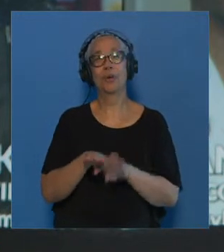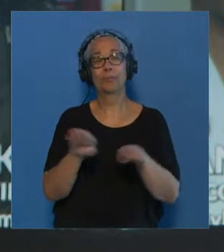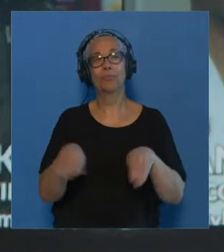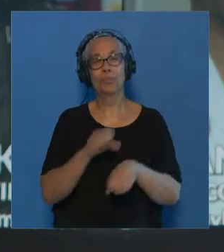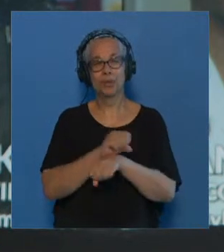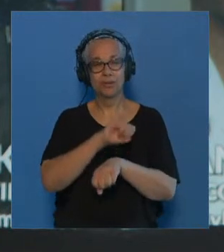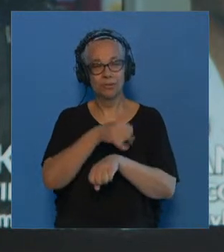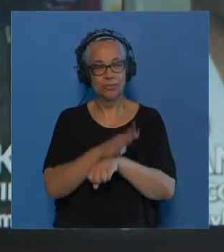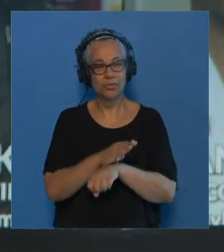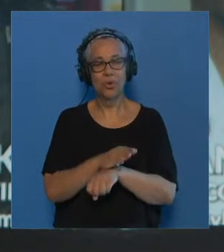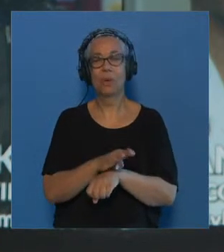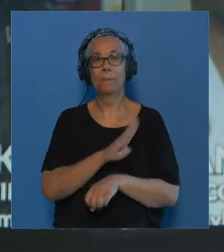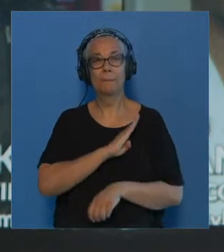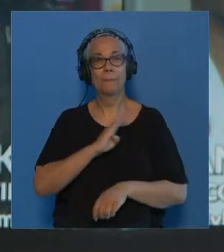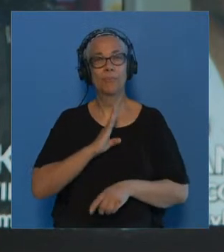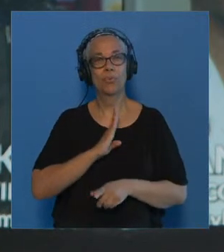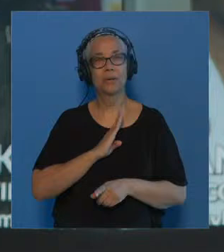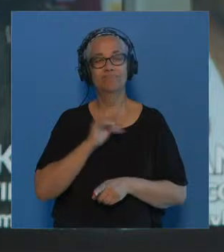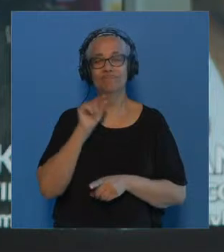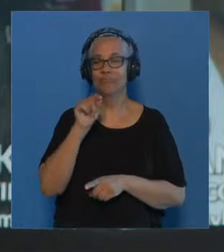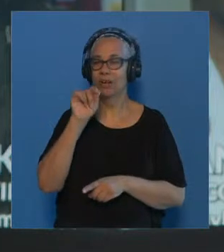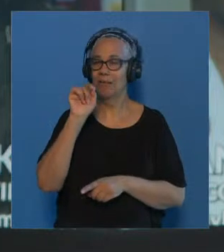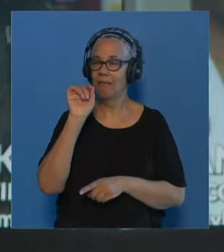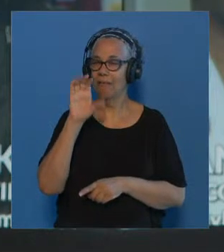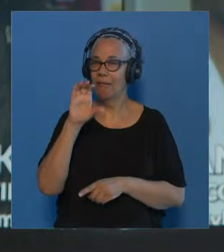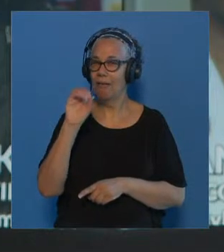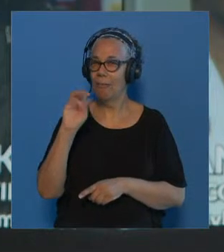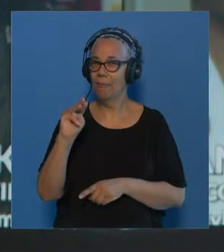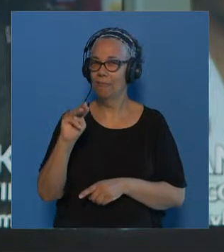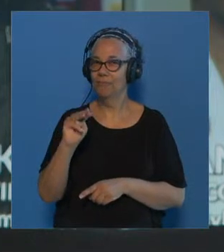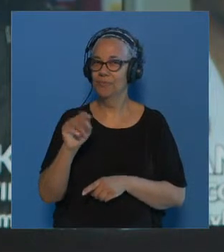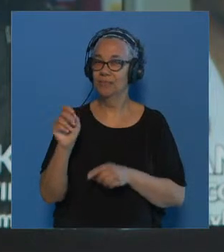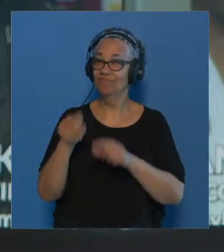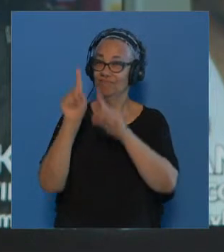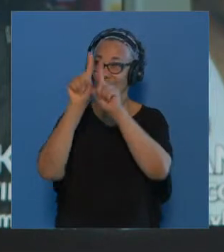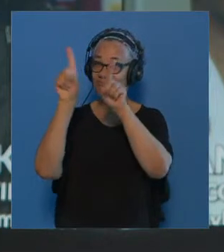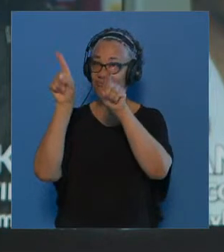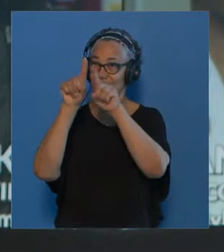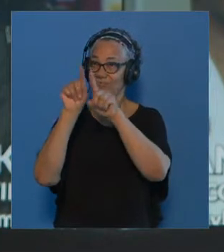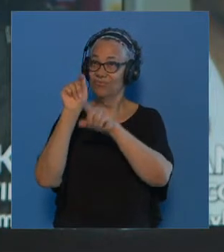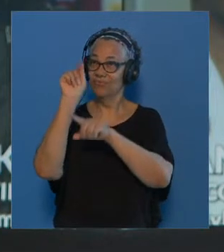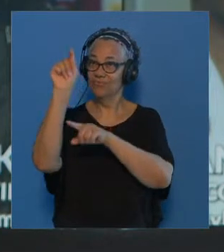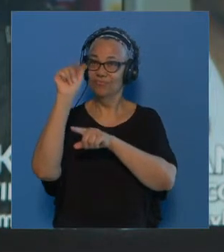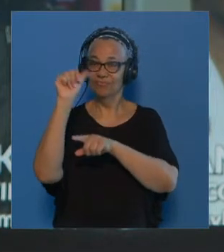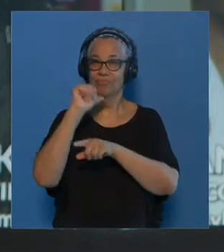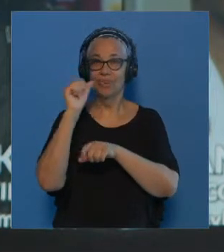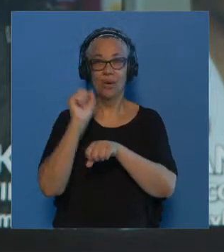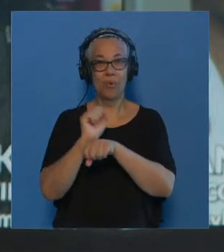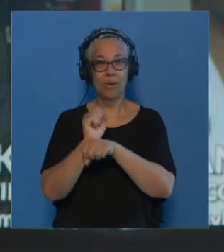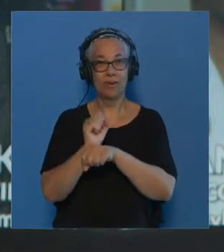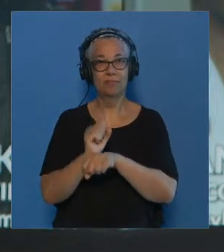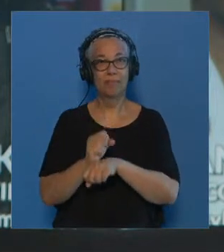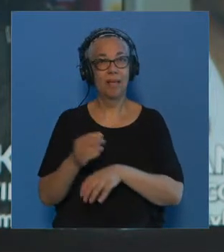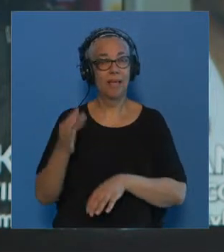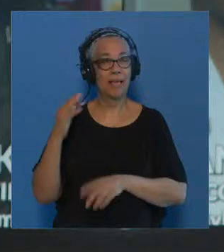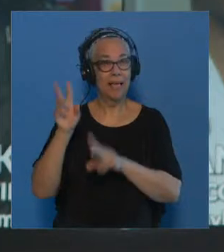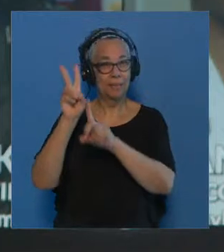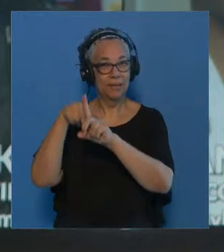bermudajobboard.com and follow the link at the top for COVID-19 unemployment application, and then click Back to Work